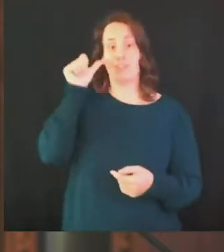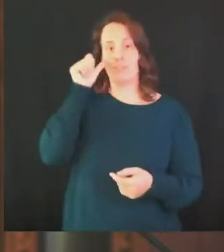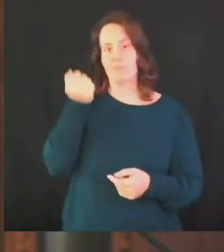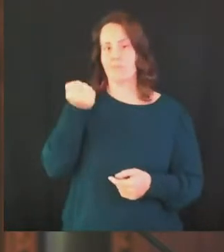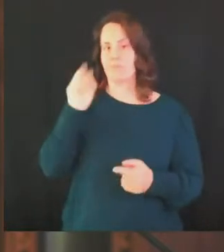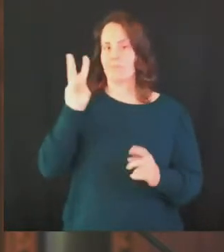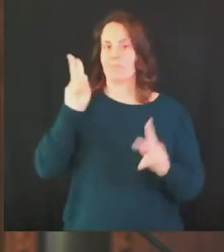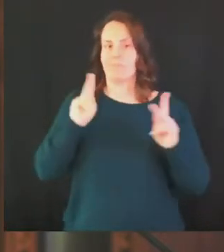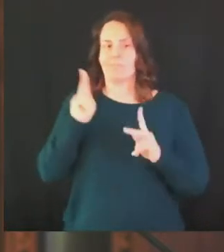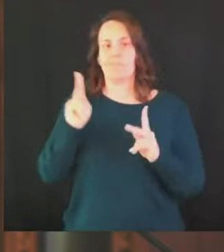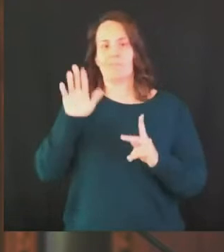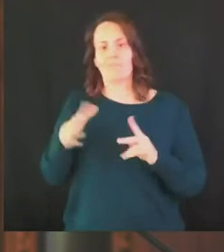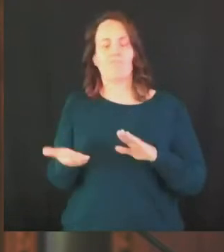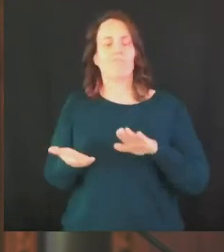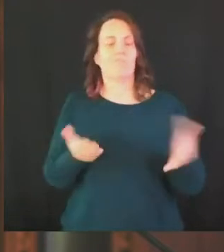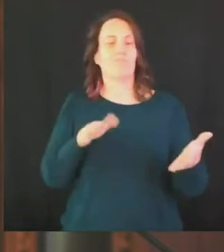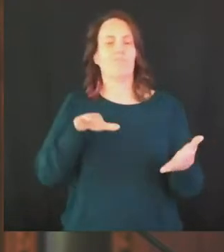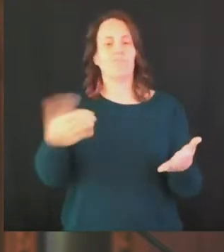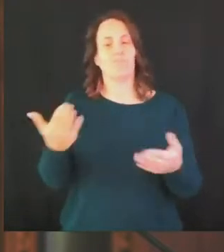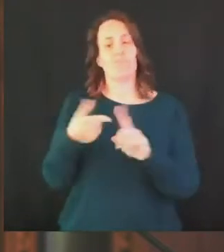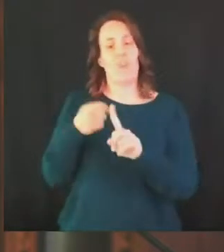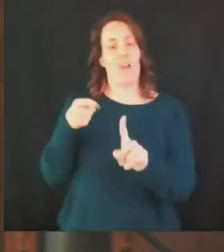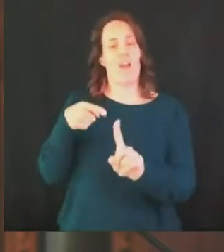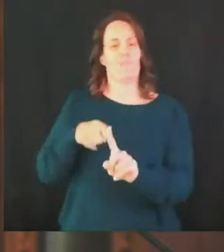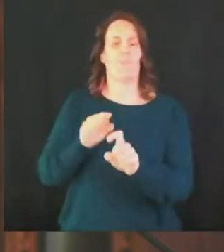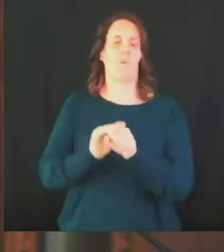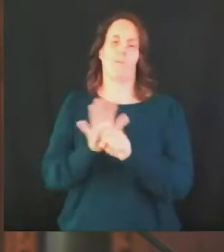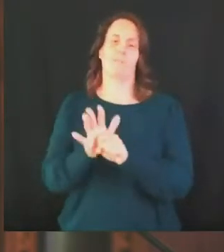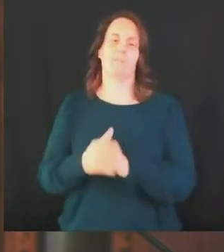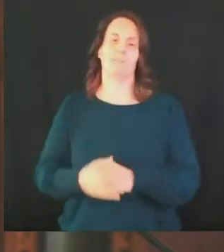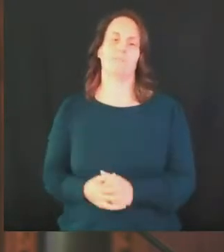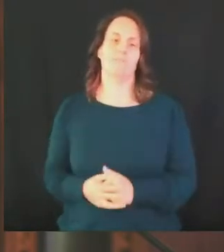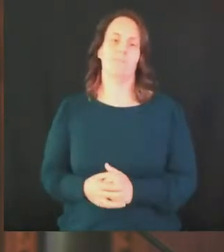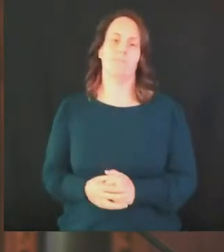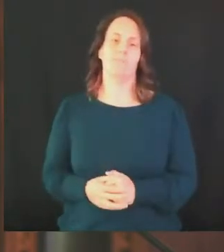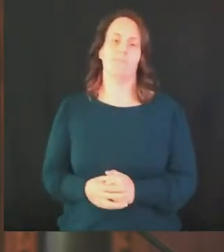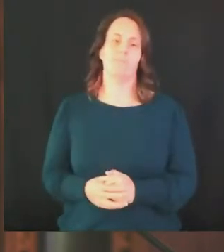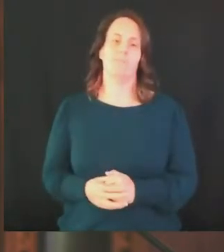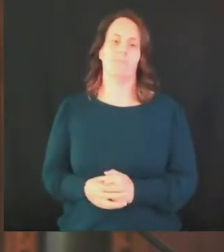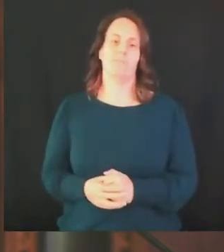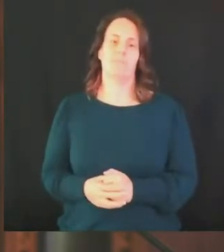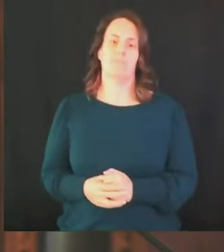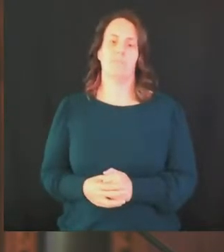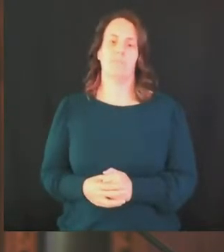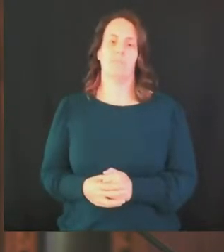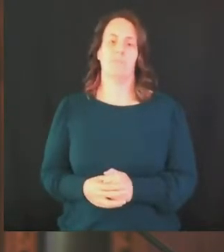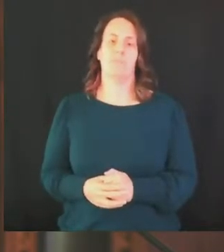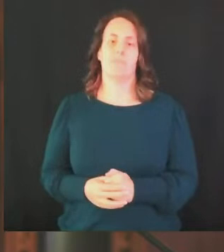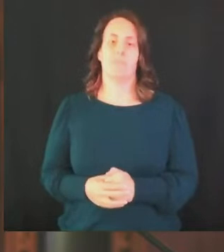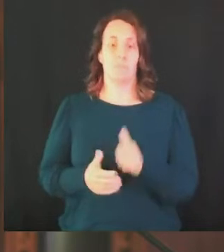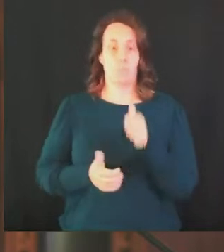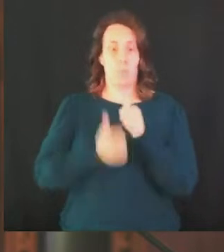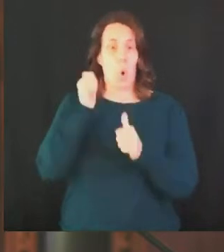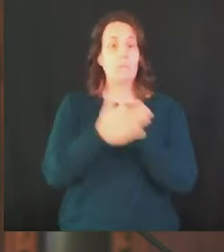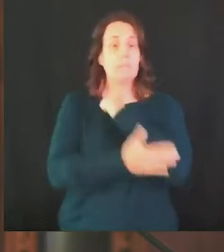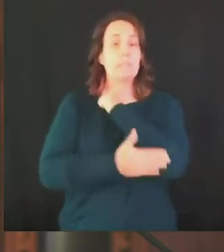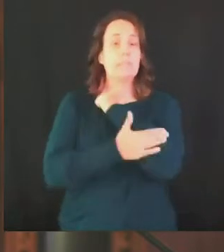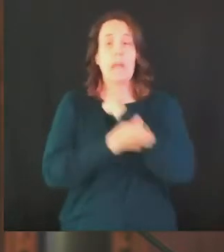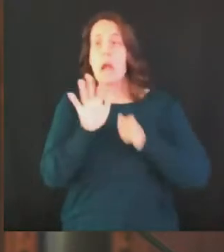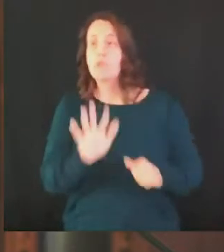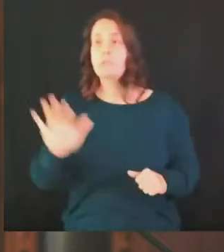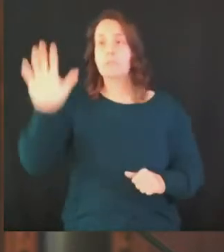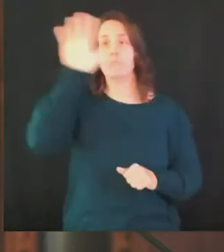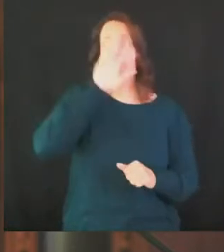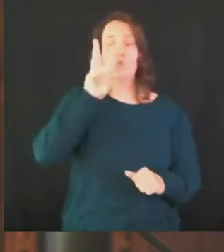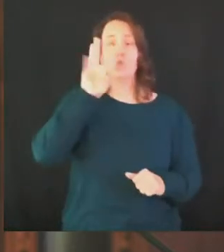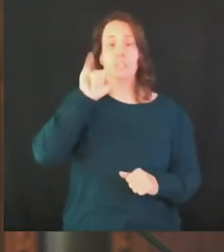threshold of very high disease activity level. That's an increase of 10 counties since last week. The rest of the counties in